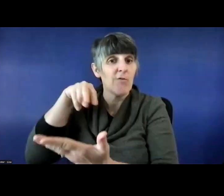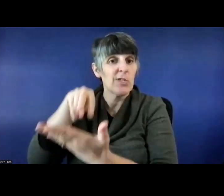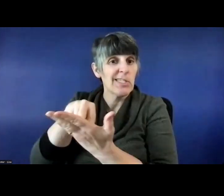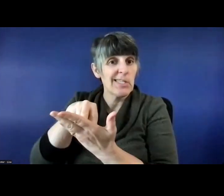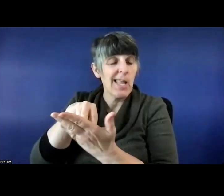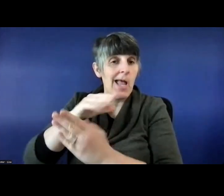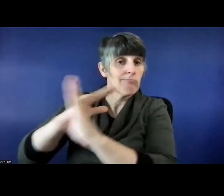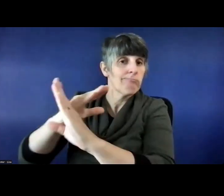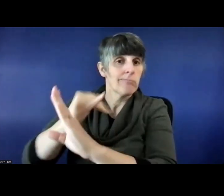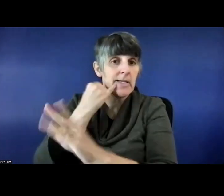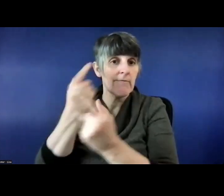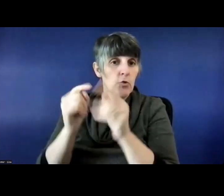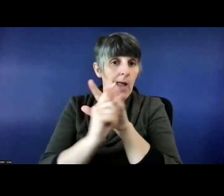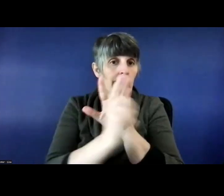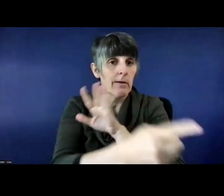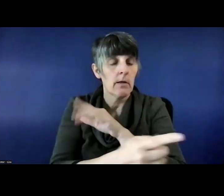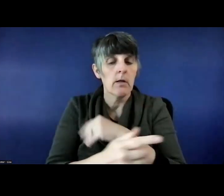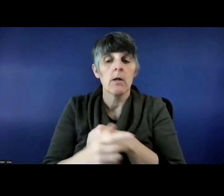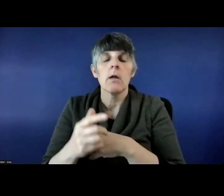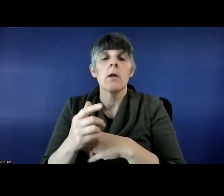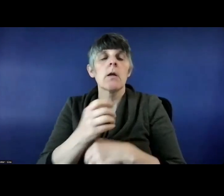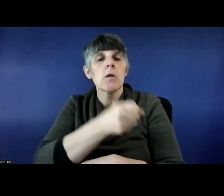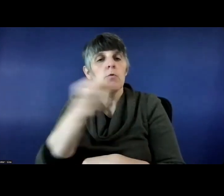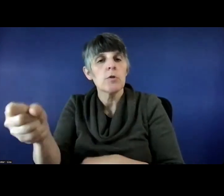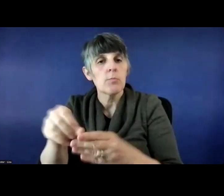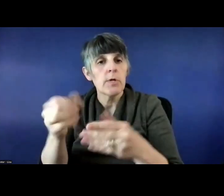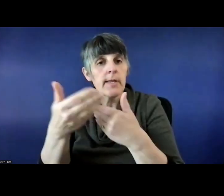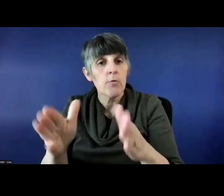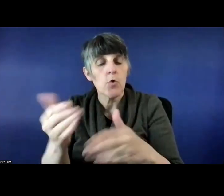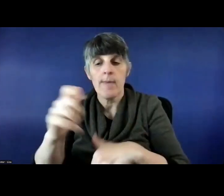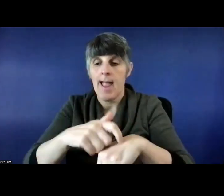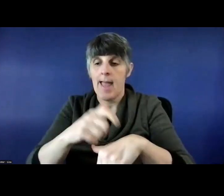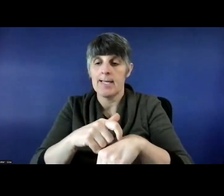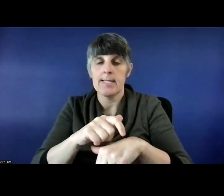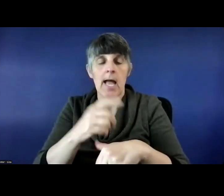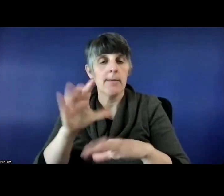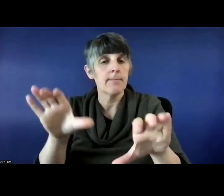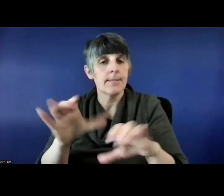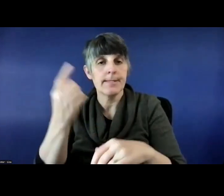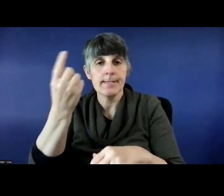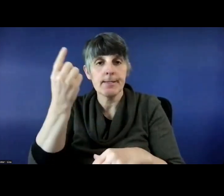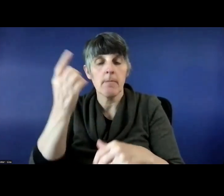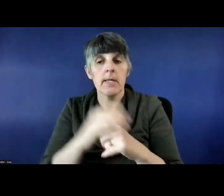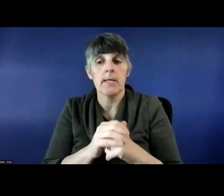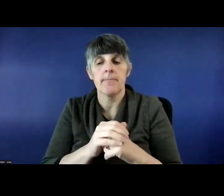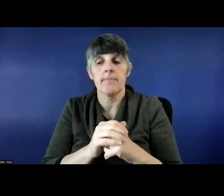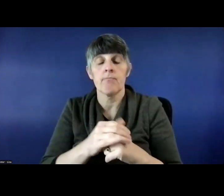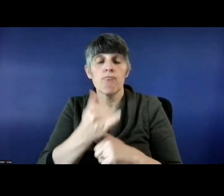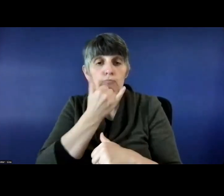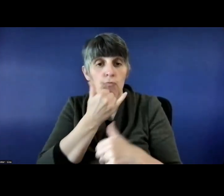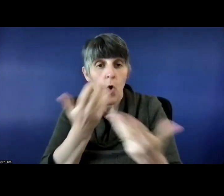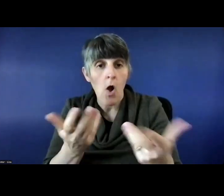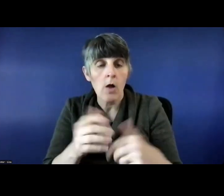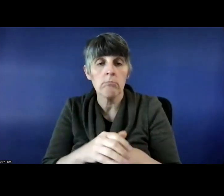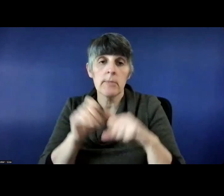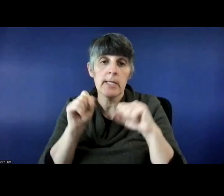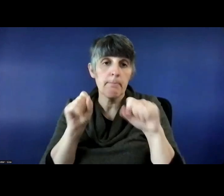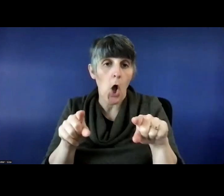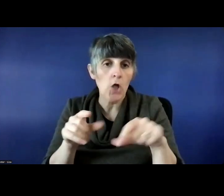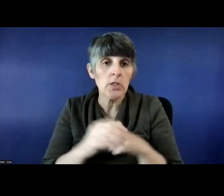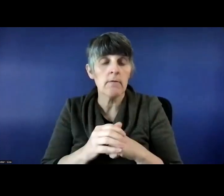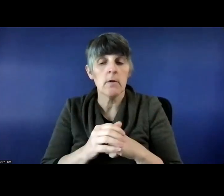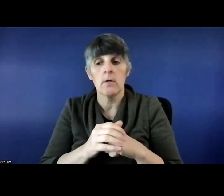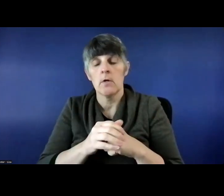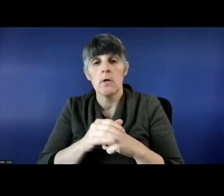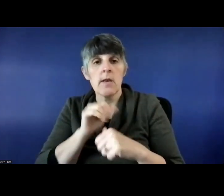escape. He was brought to the timeout room whenever he did something wrong, impulsive, had trouble